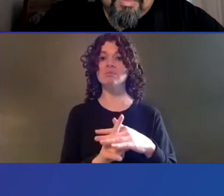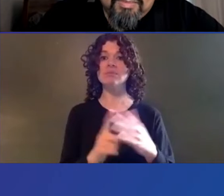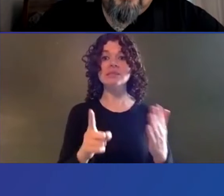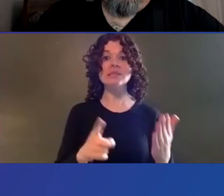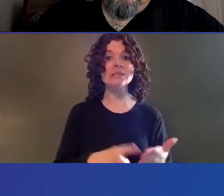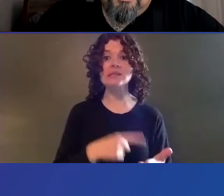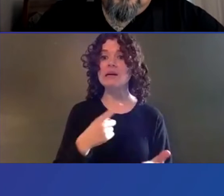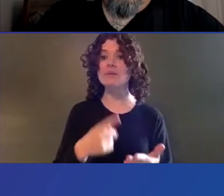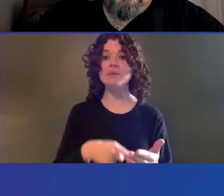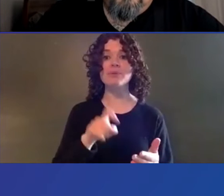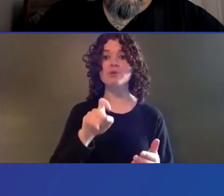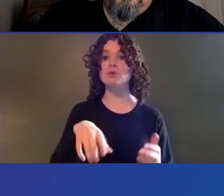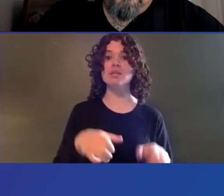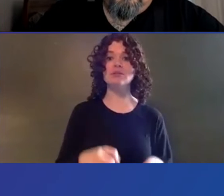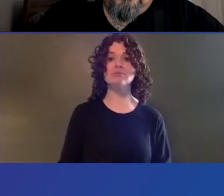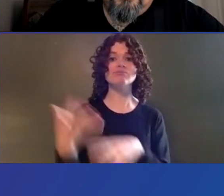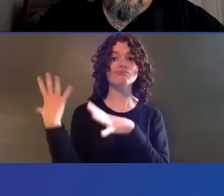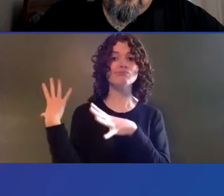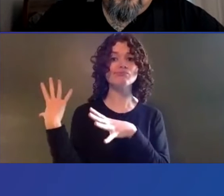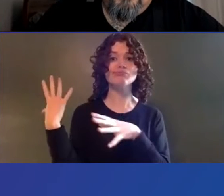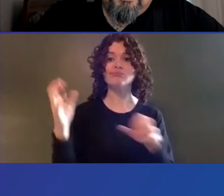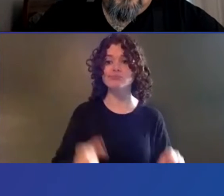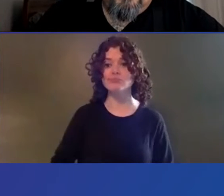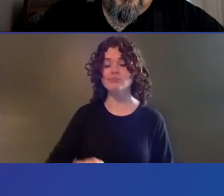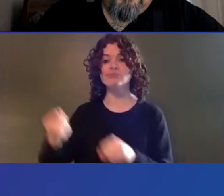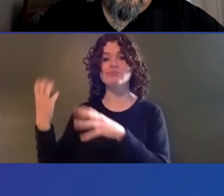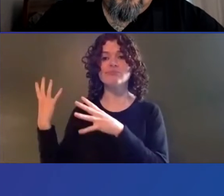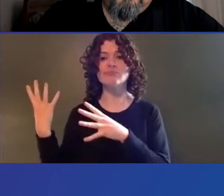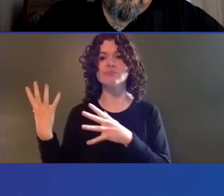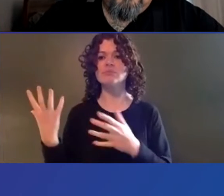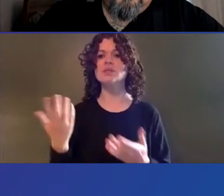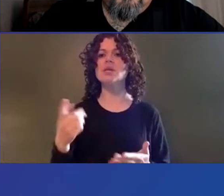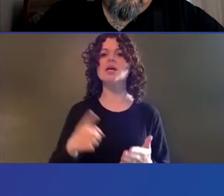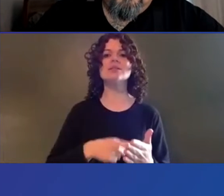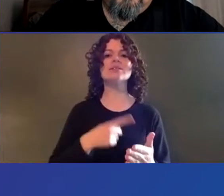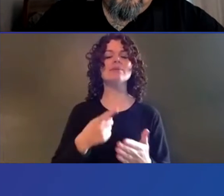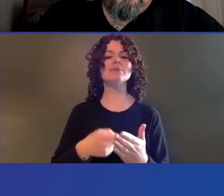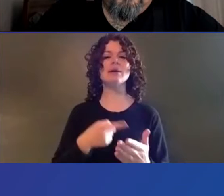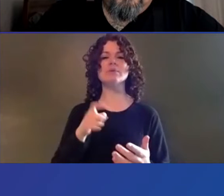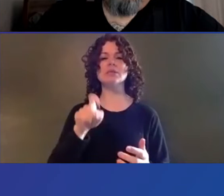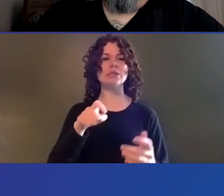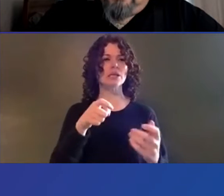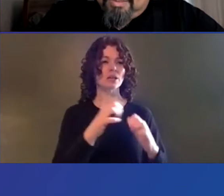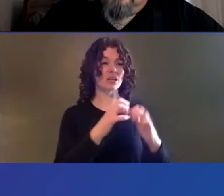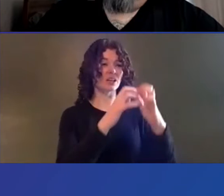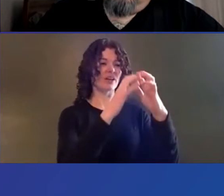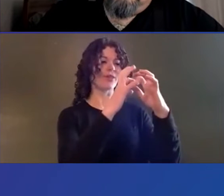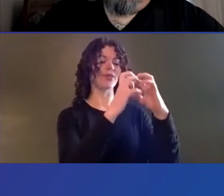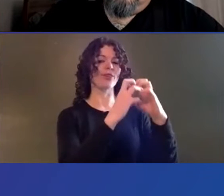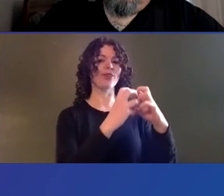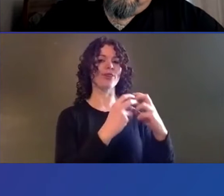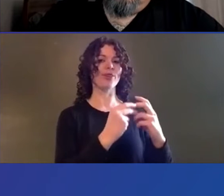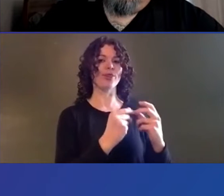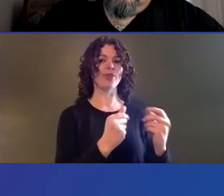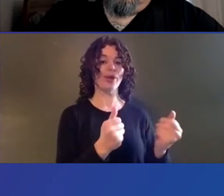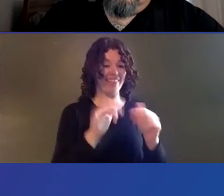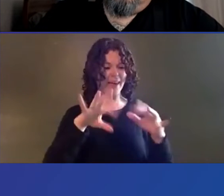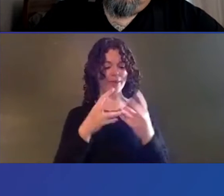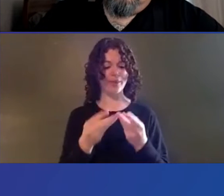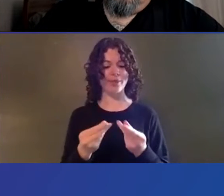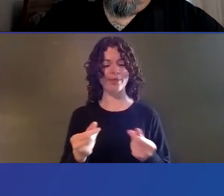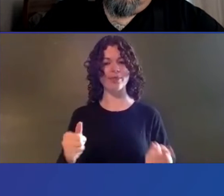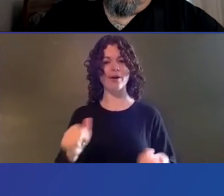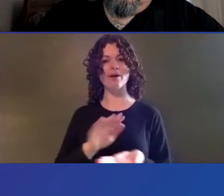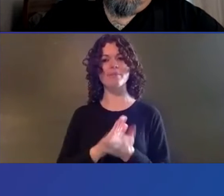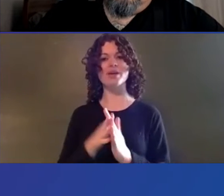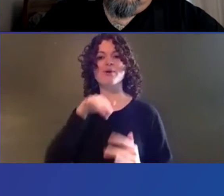gotta go. Sometimes something needs to decompose so that it can fertilize whatever's gotta come next. Sometimes something has to